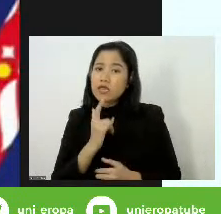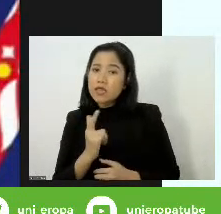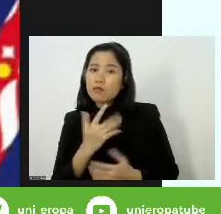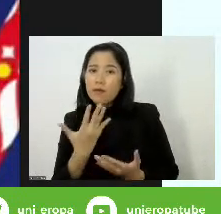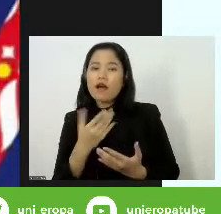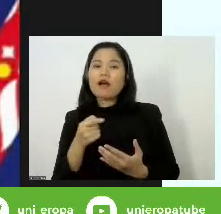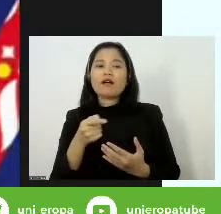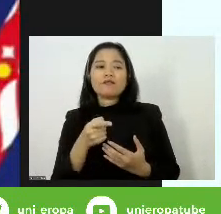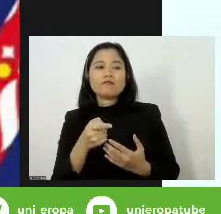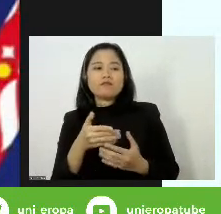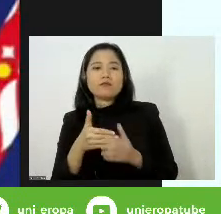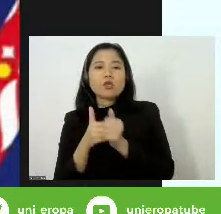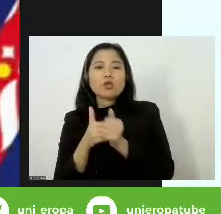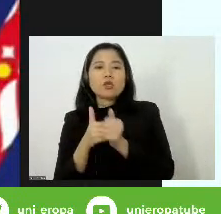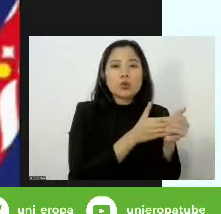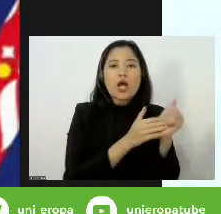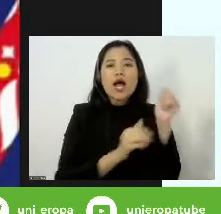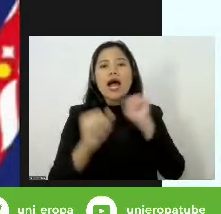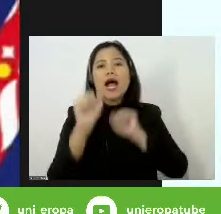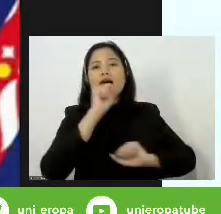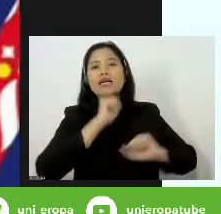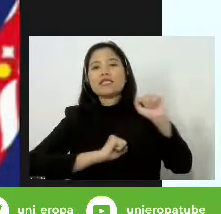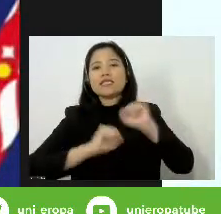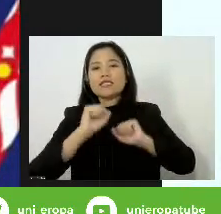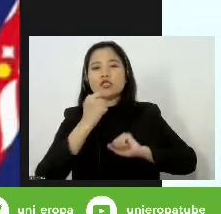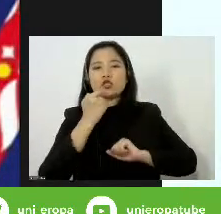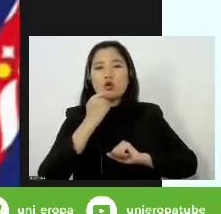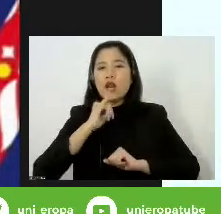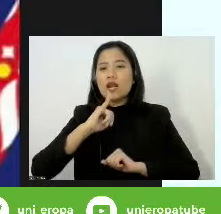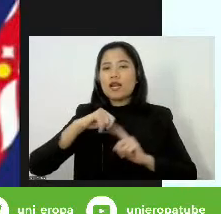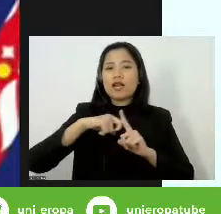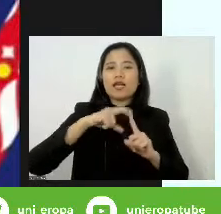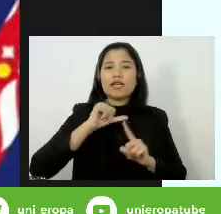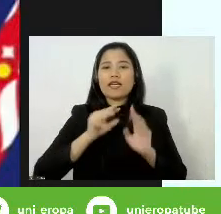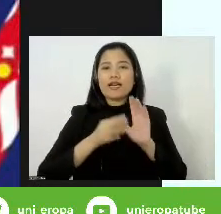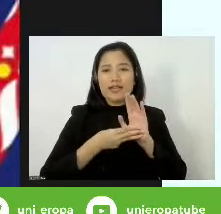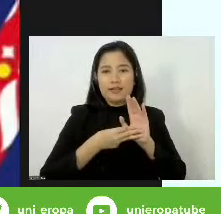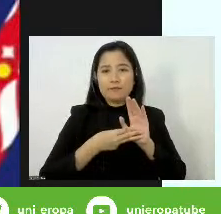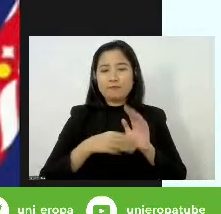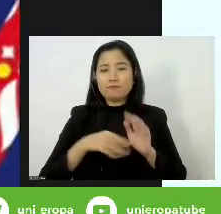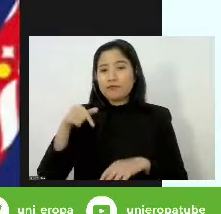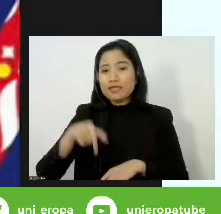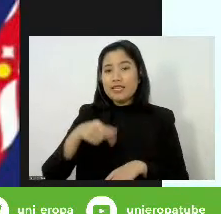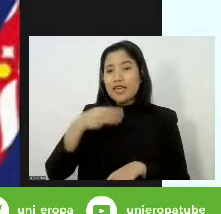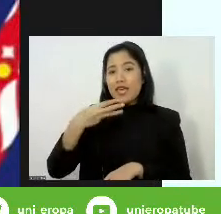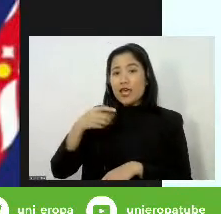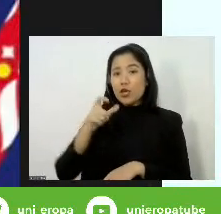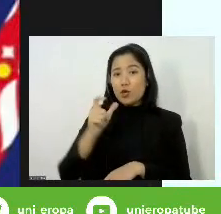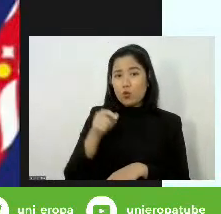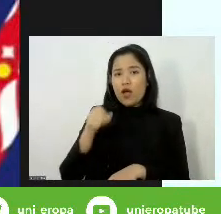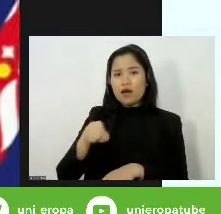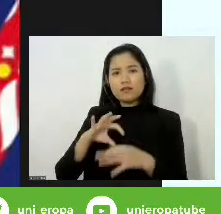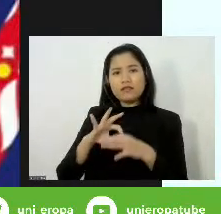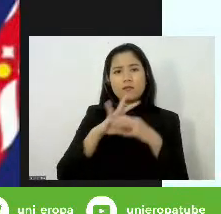cuci base the few minutes and Indonesia